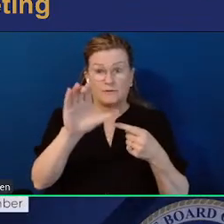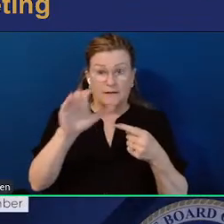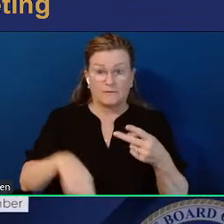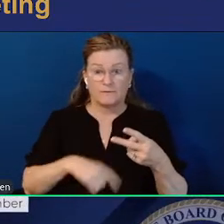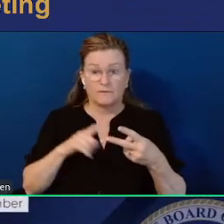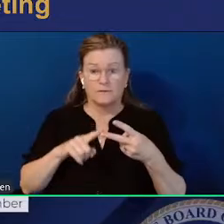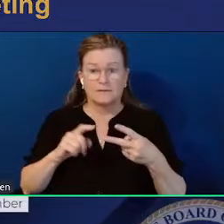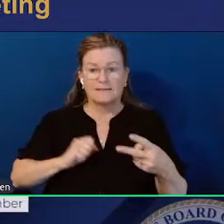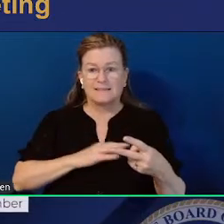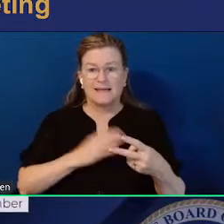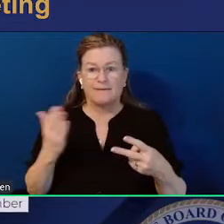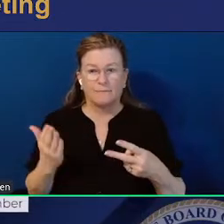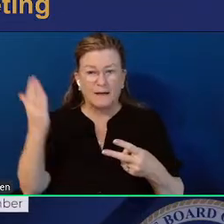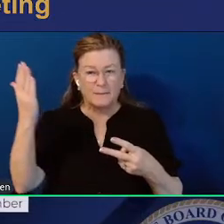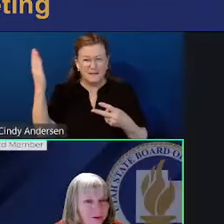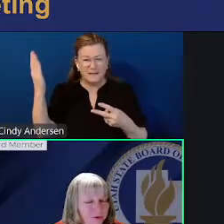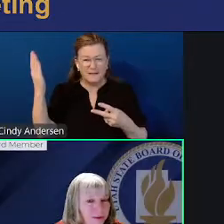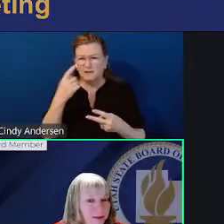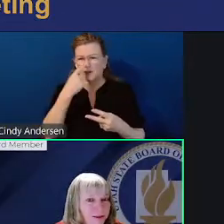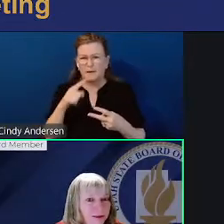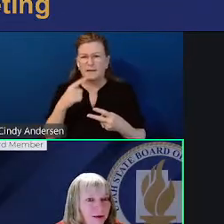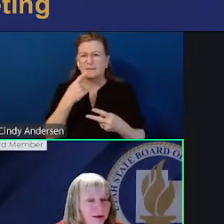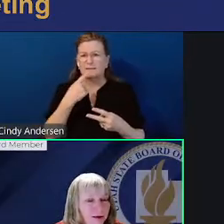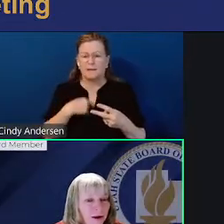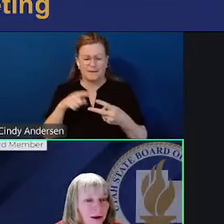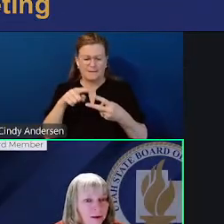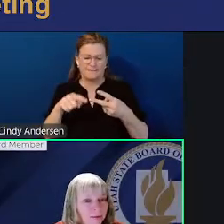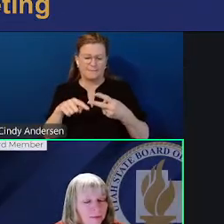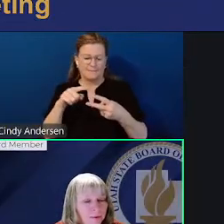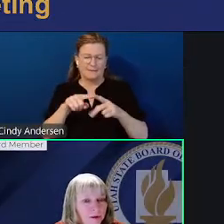a staff recommendation. Can you talk about the differences,